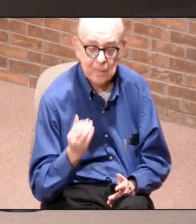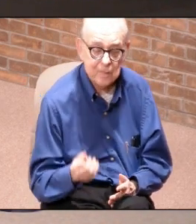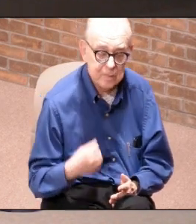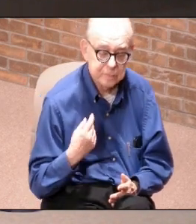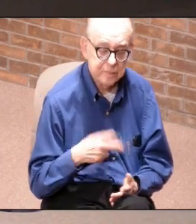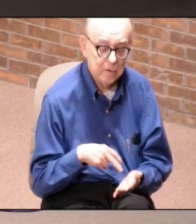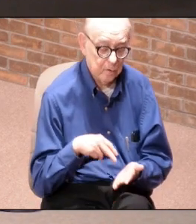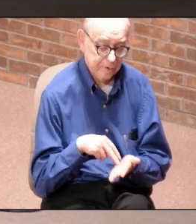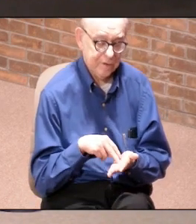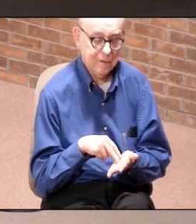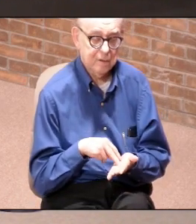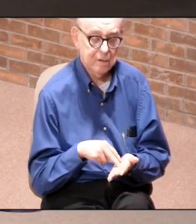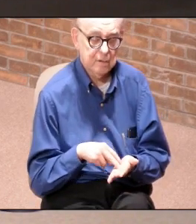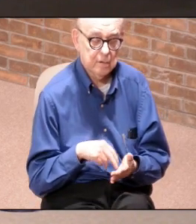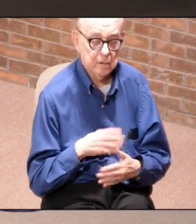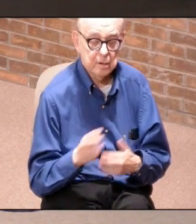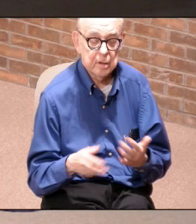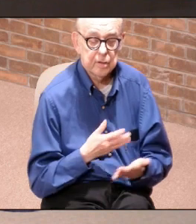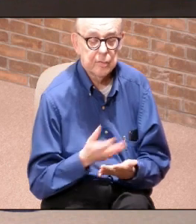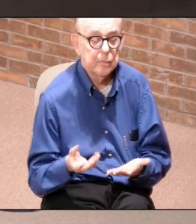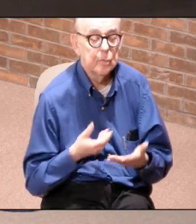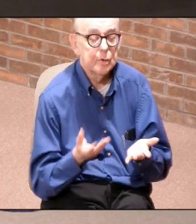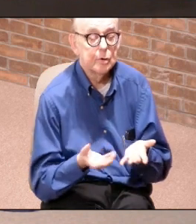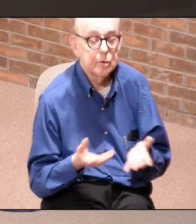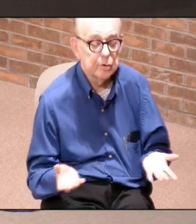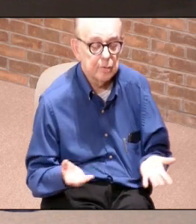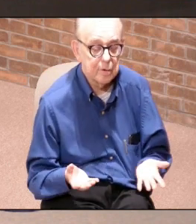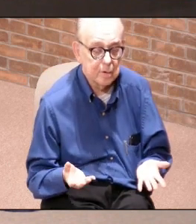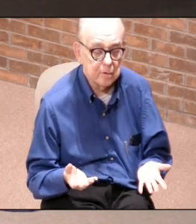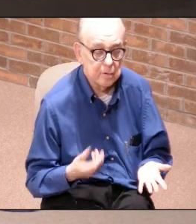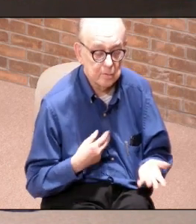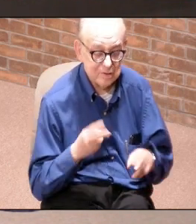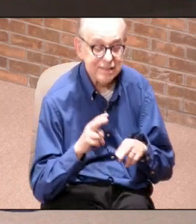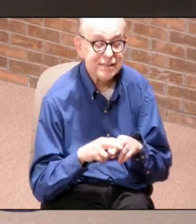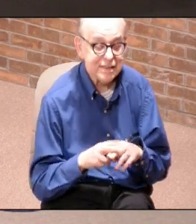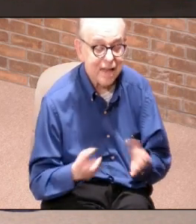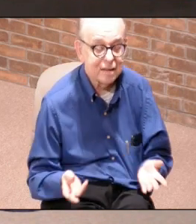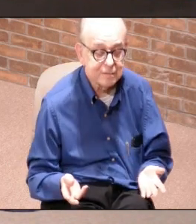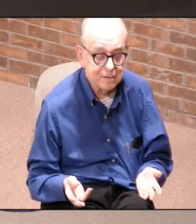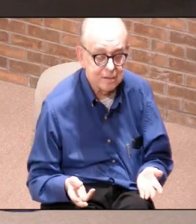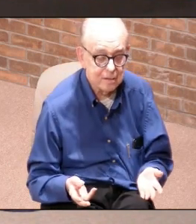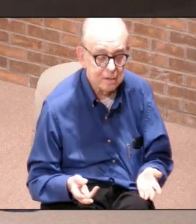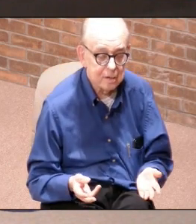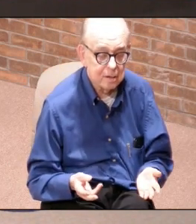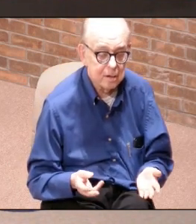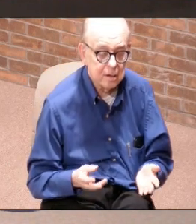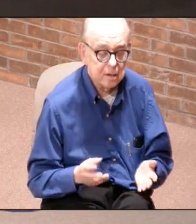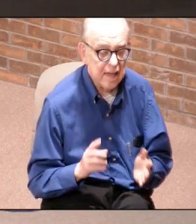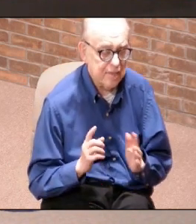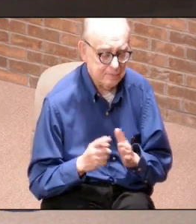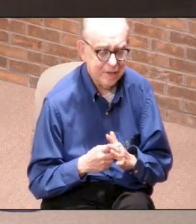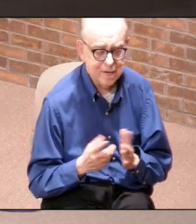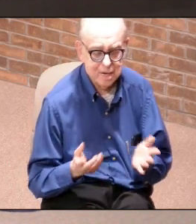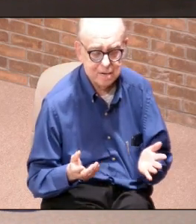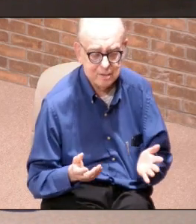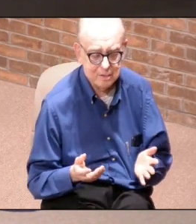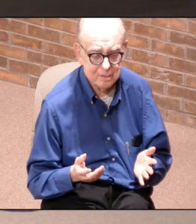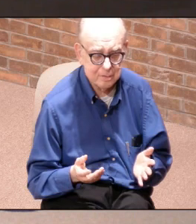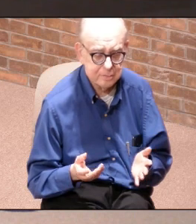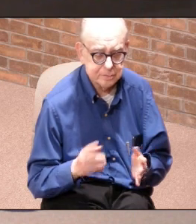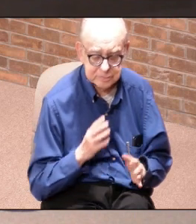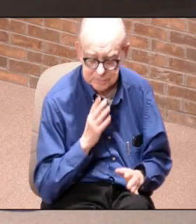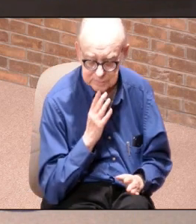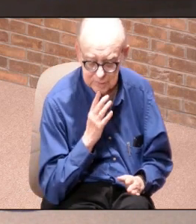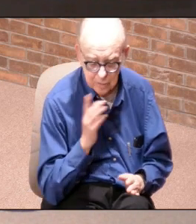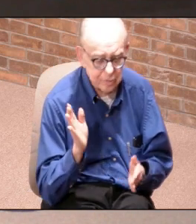Because when we stand up, what's the next thing we want to do? Sit down. In the very beginning, when I